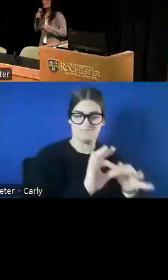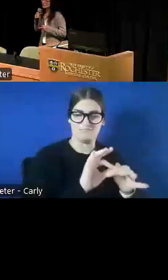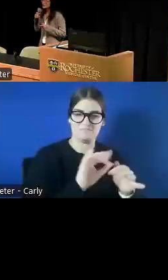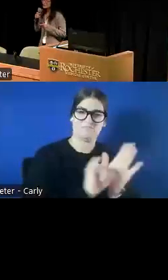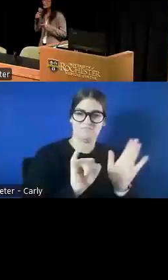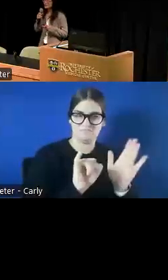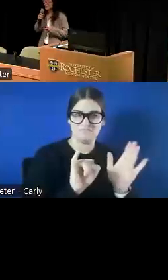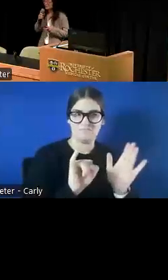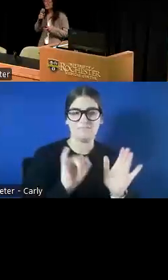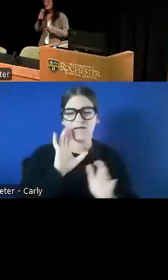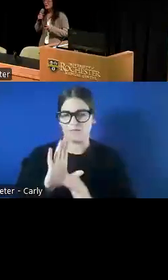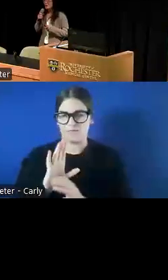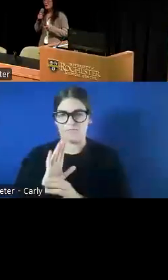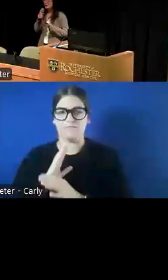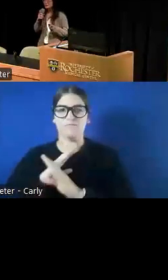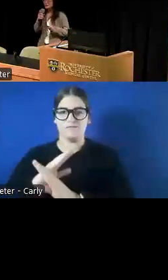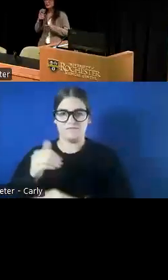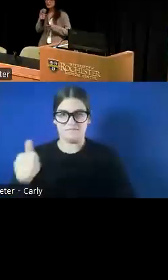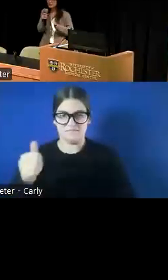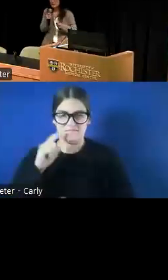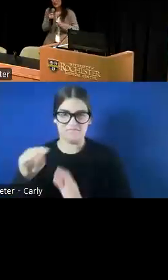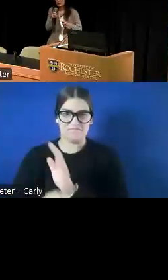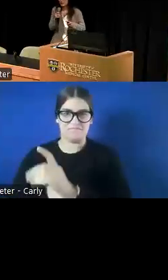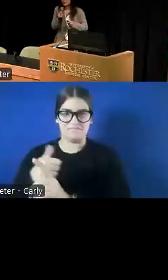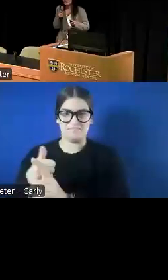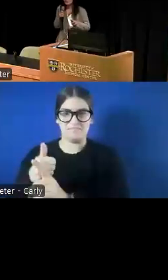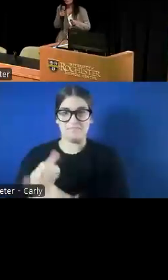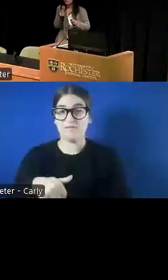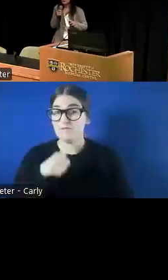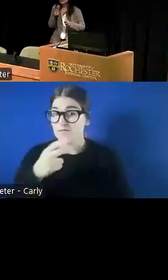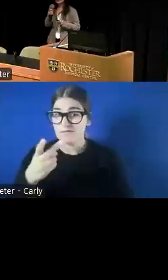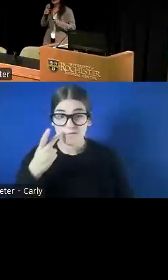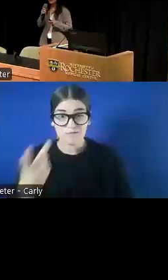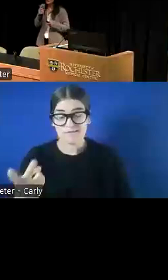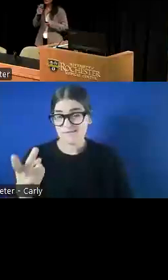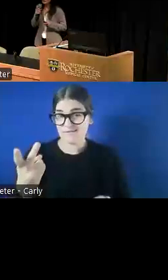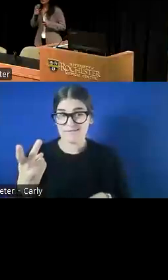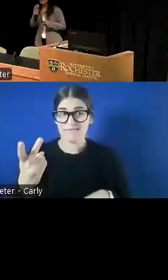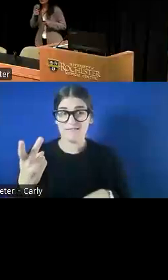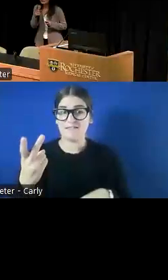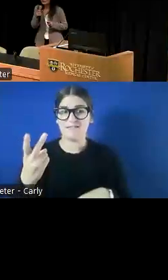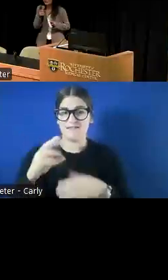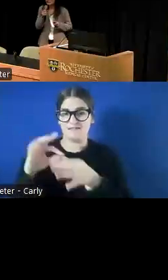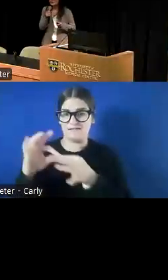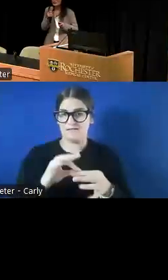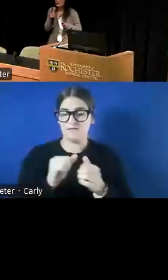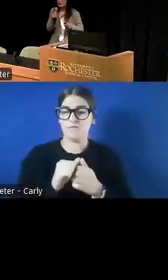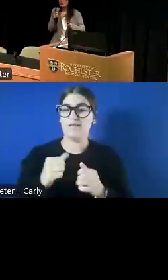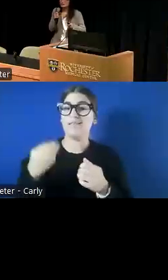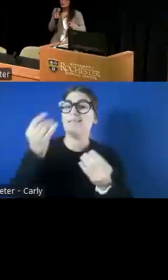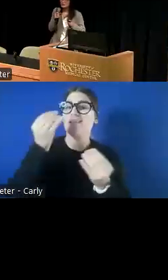to suicide attempts. But you don't see this association for suicidal ideation. So in other